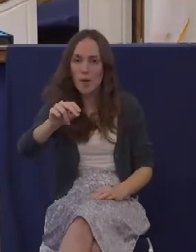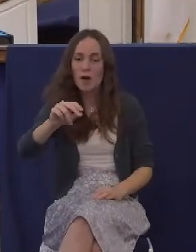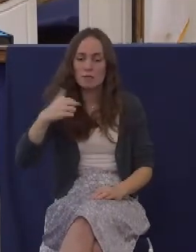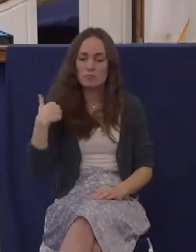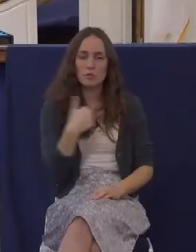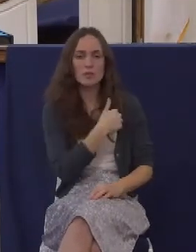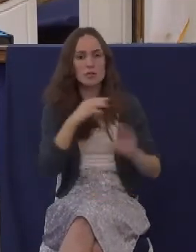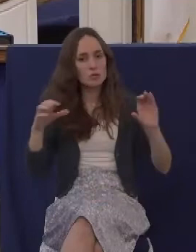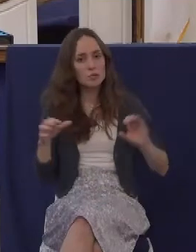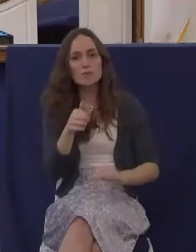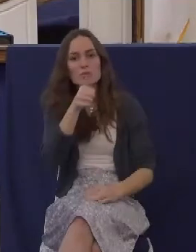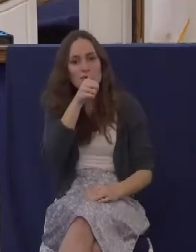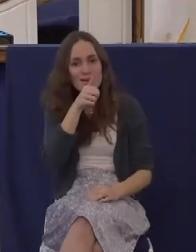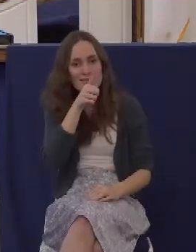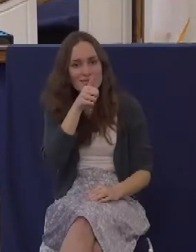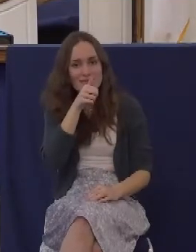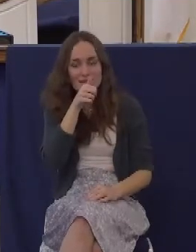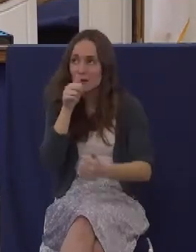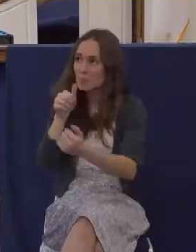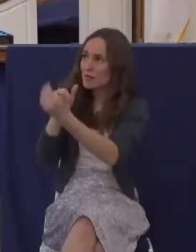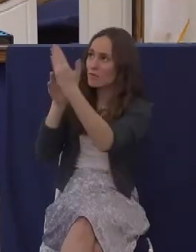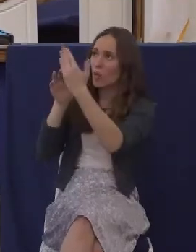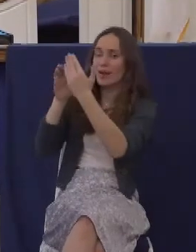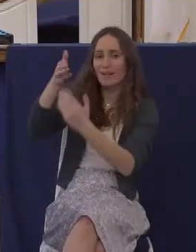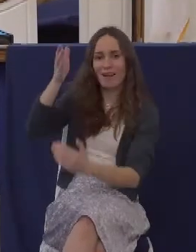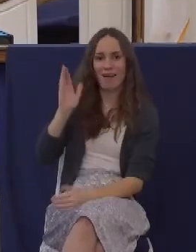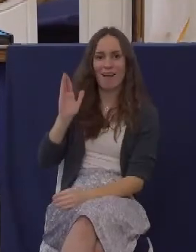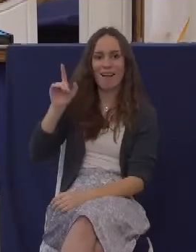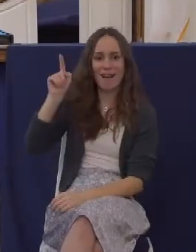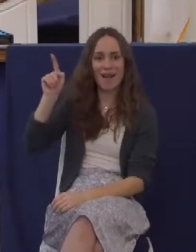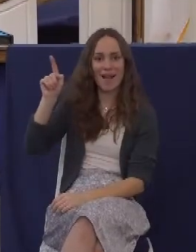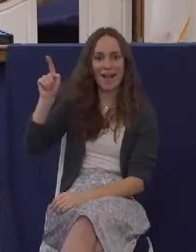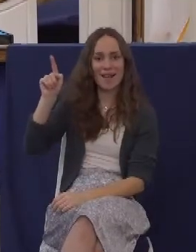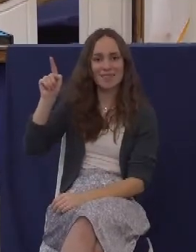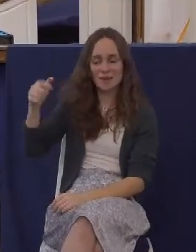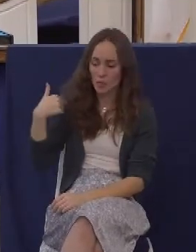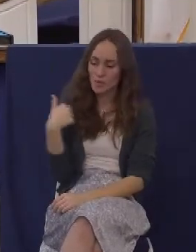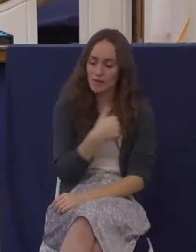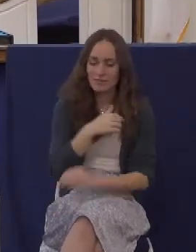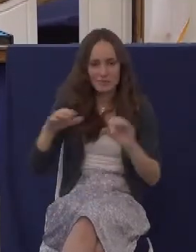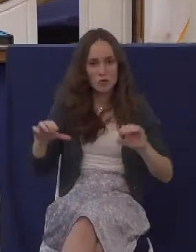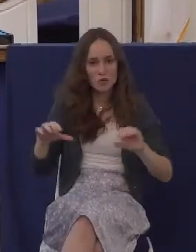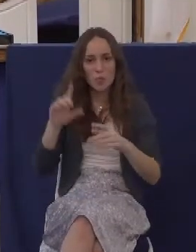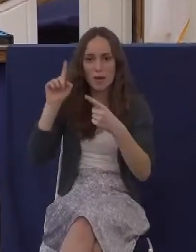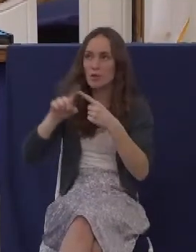private, coram Deo, before the face of God. We're doing it unto the Lord.